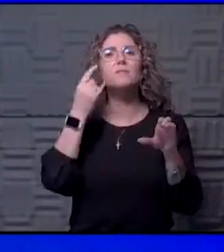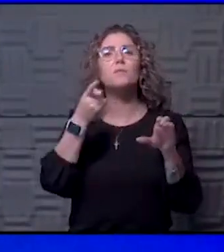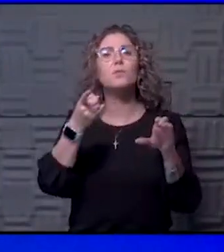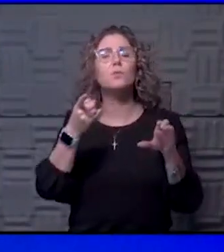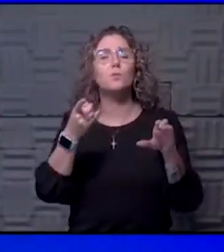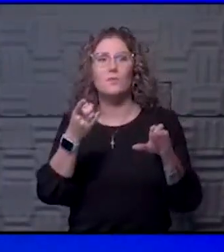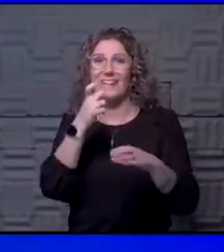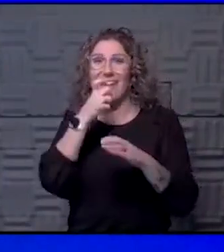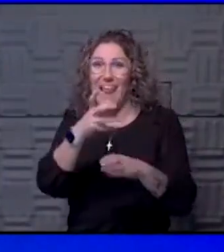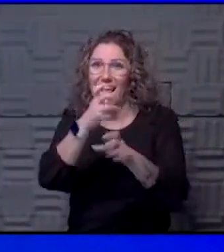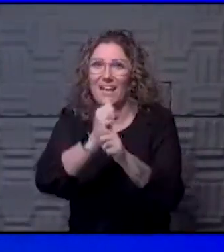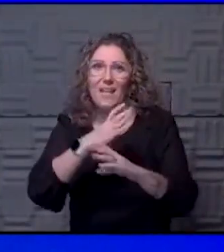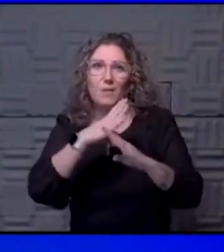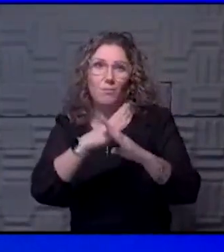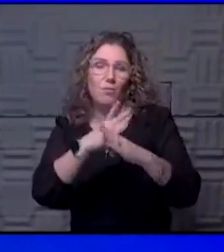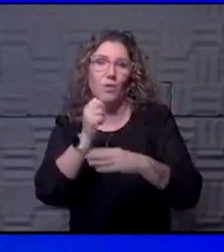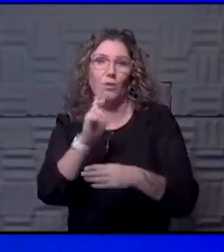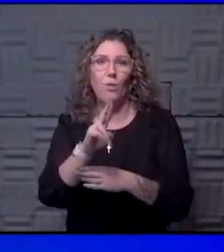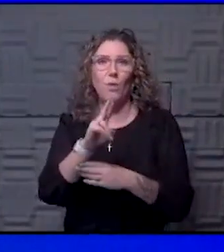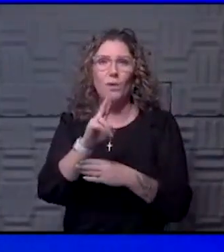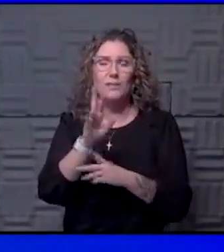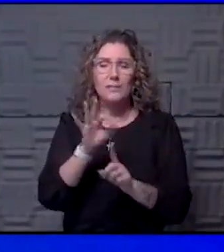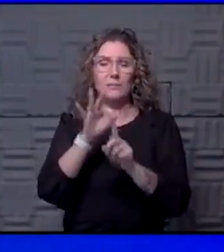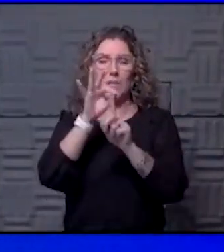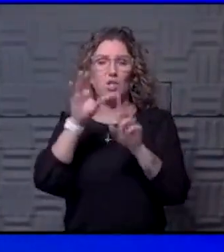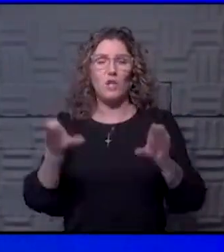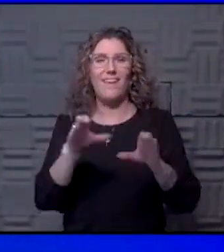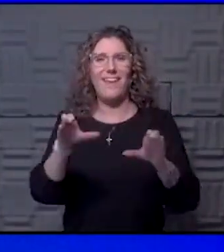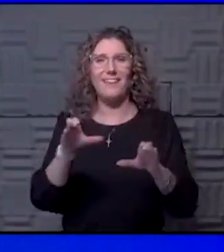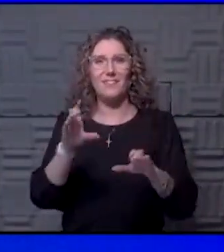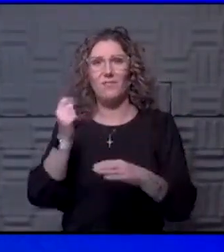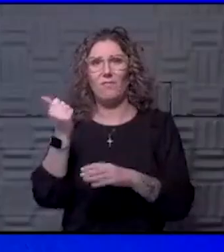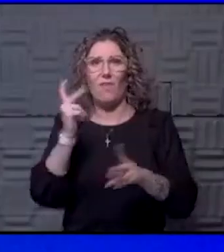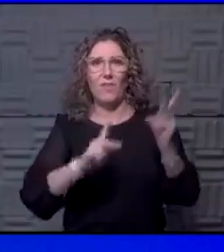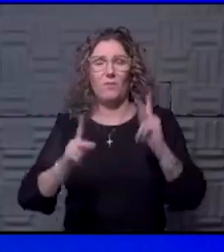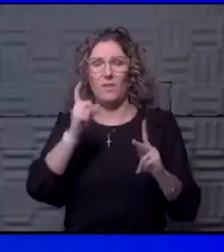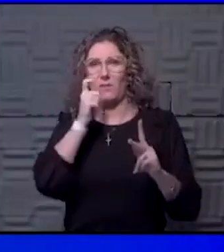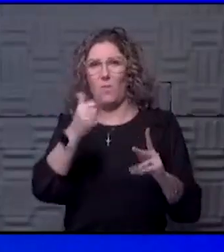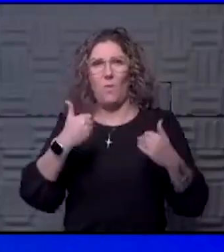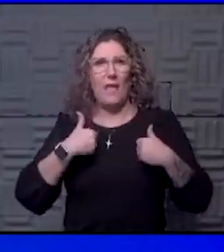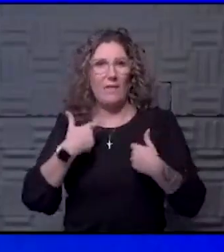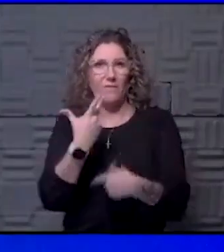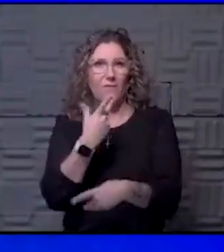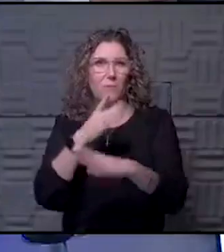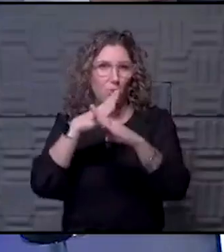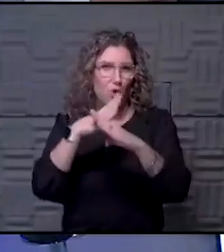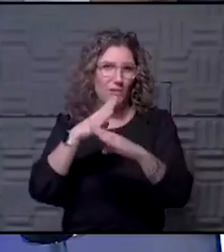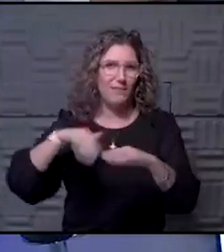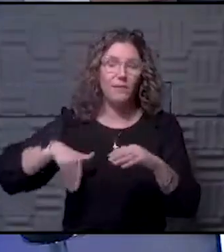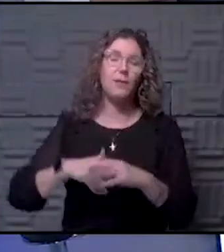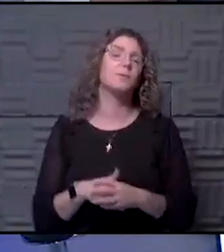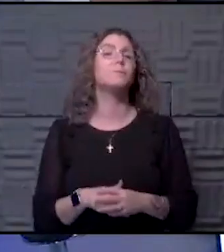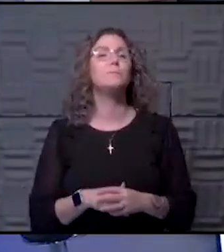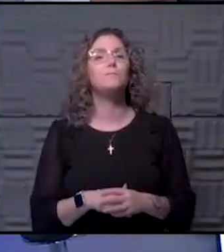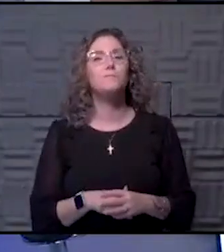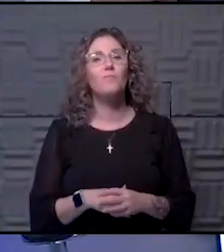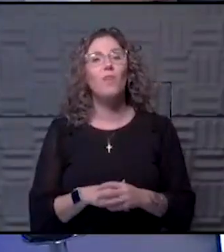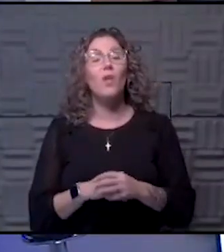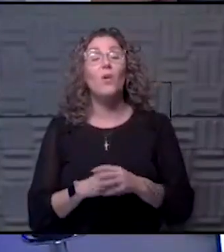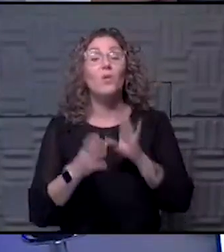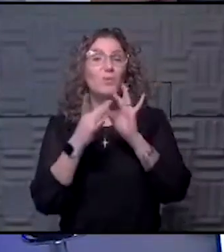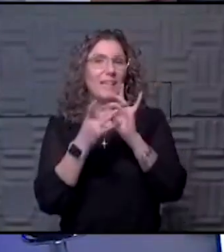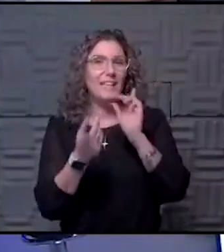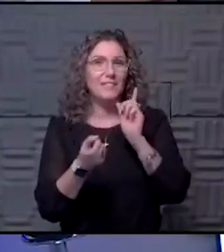have not gotten immunity, or especially act if other people around you don't have that immunity yet. As far as the